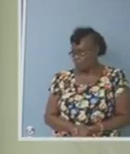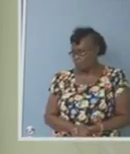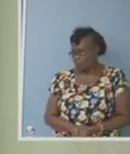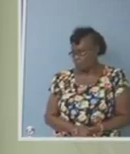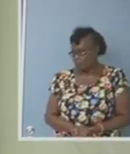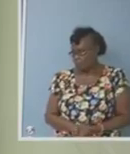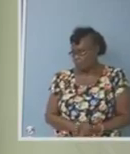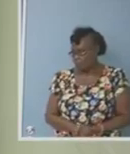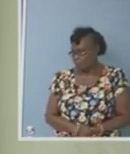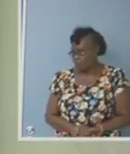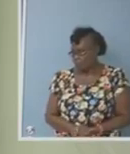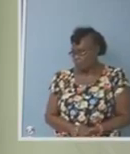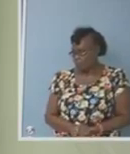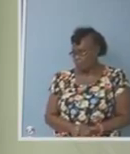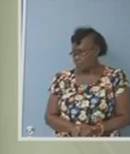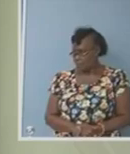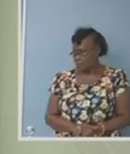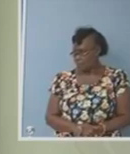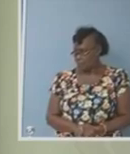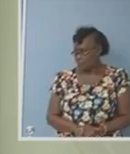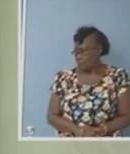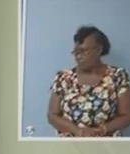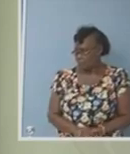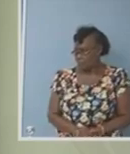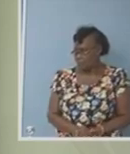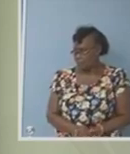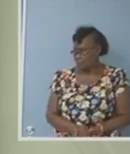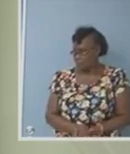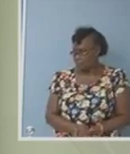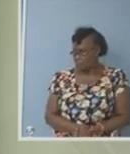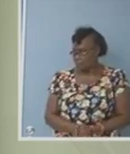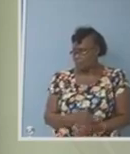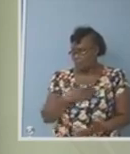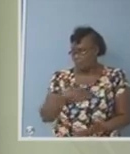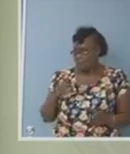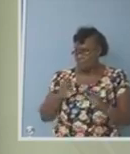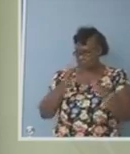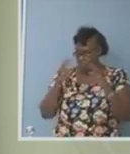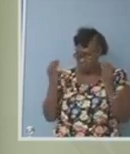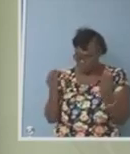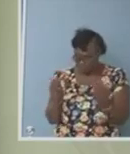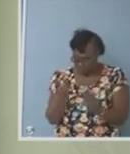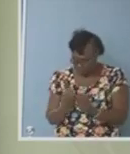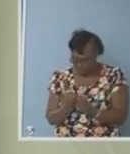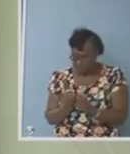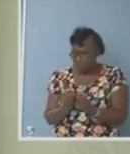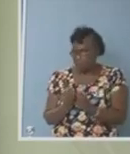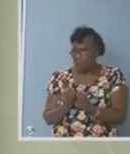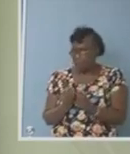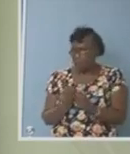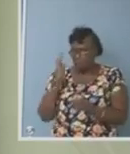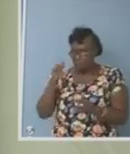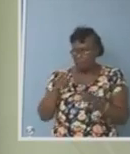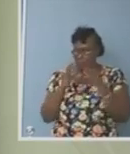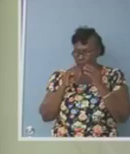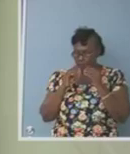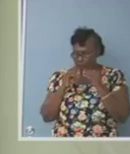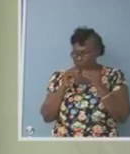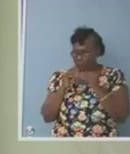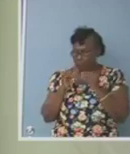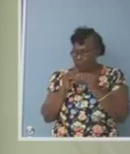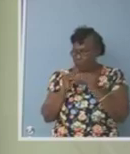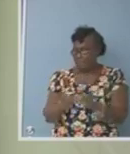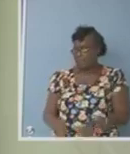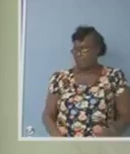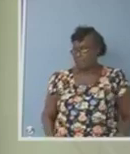contingencies fund. Pardon? Right, and the committee as well, I'm appointed by the Executive Council, will meet. And of course,